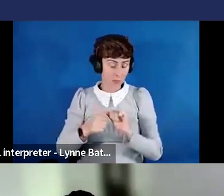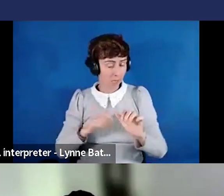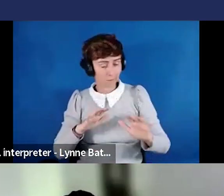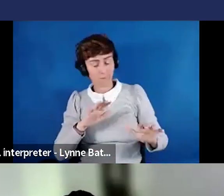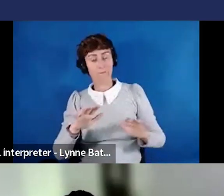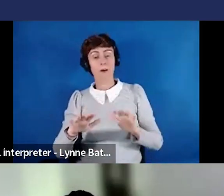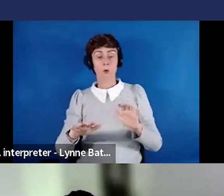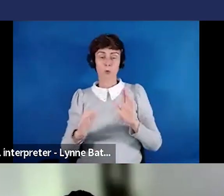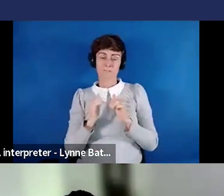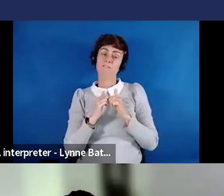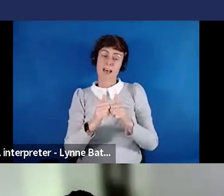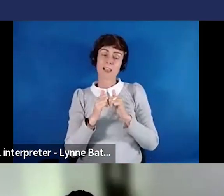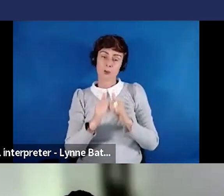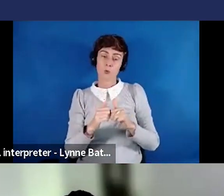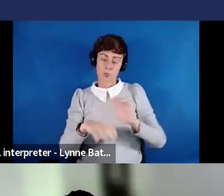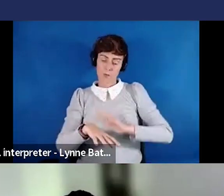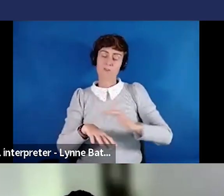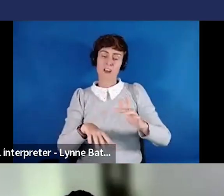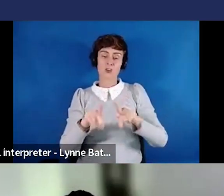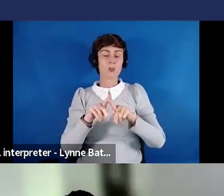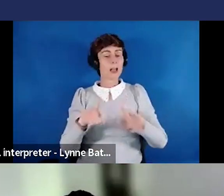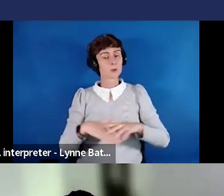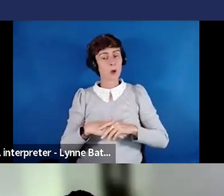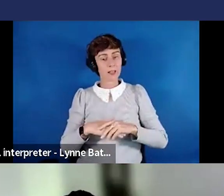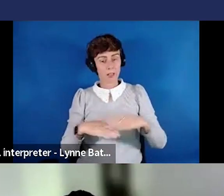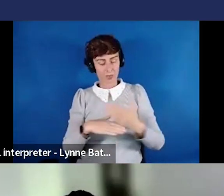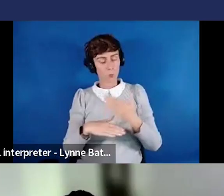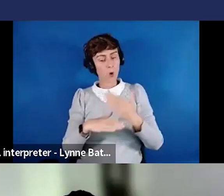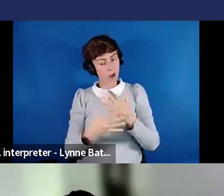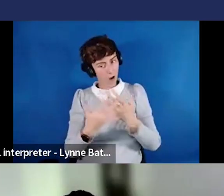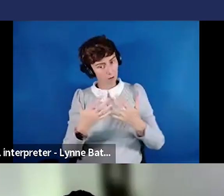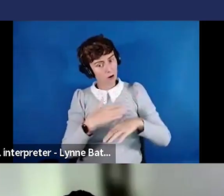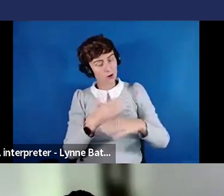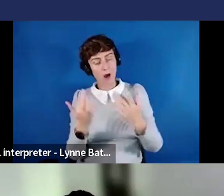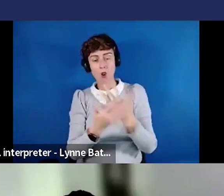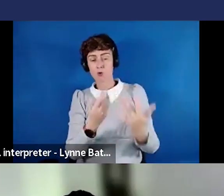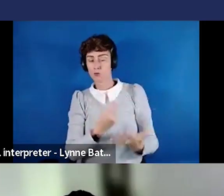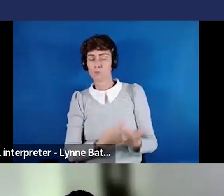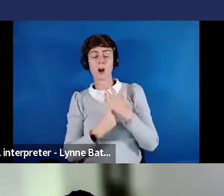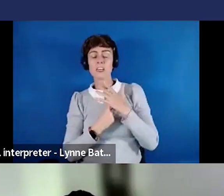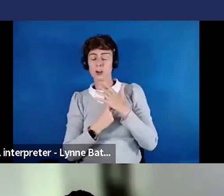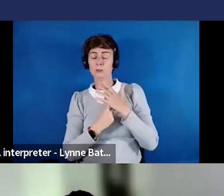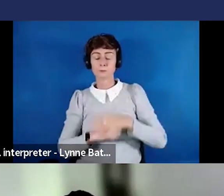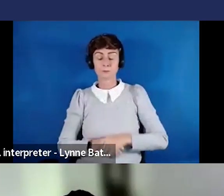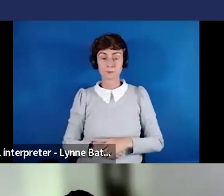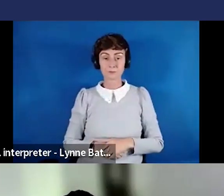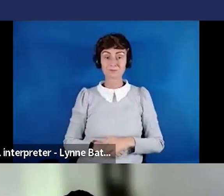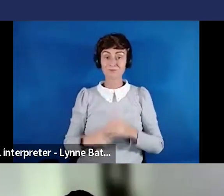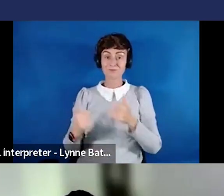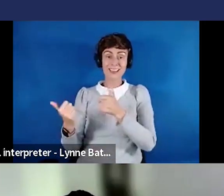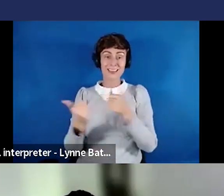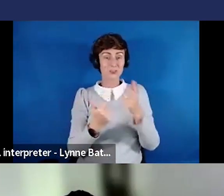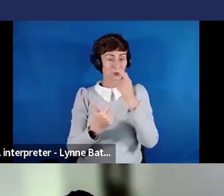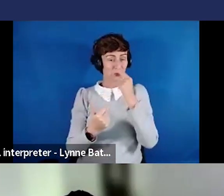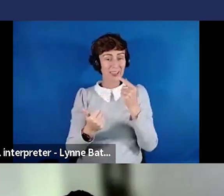absolutely value all the professionals who are working under huge pressures. And it's really good, I think, that we can come together